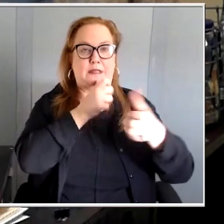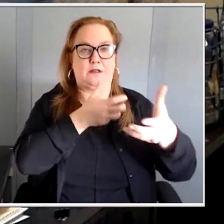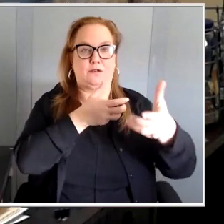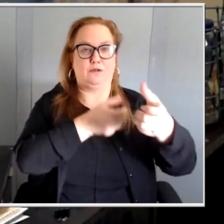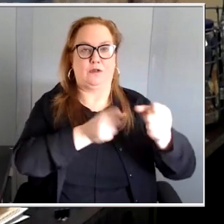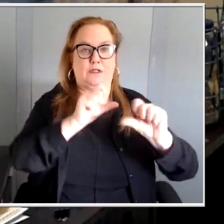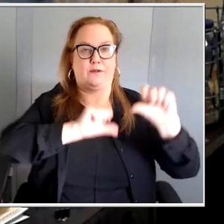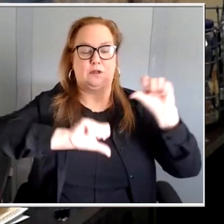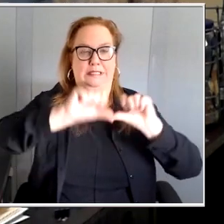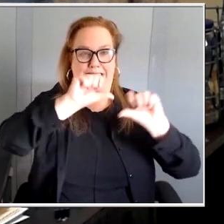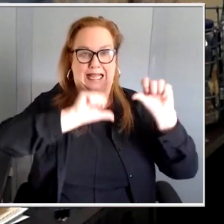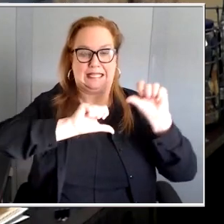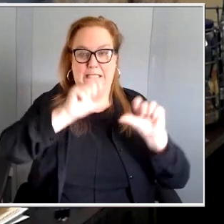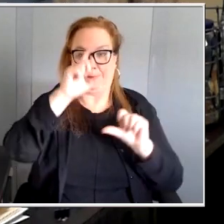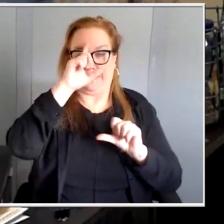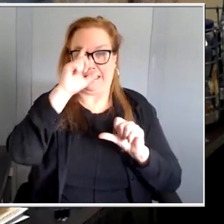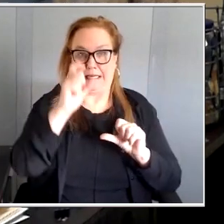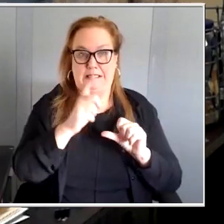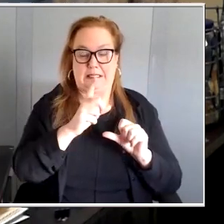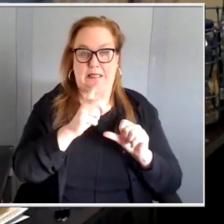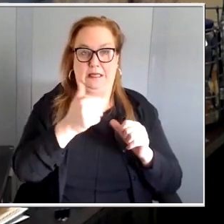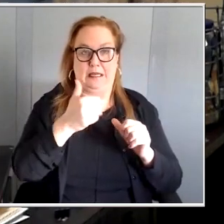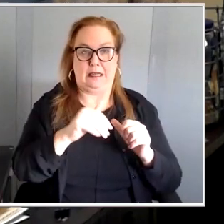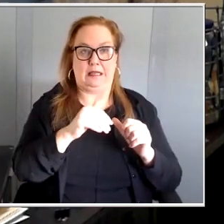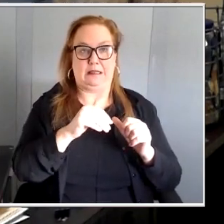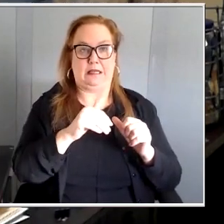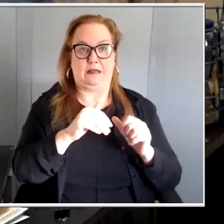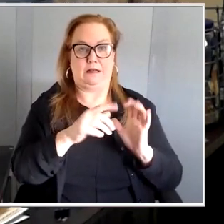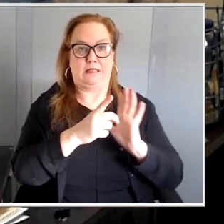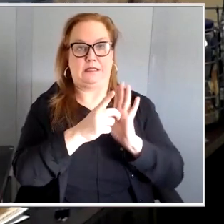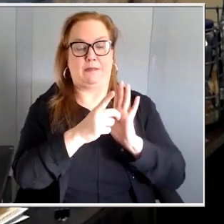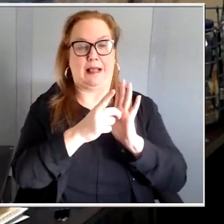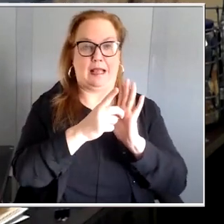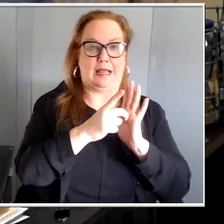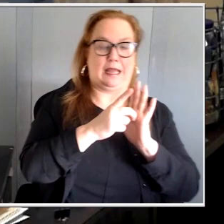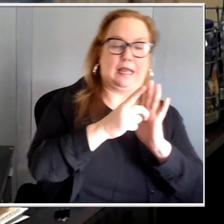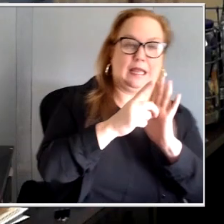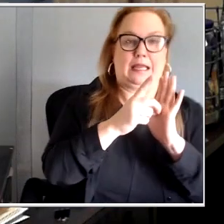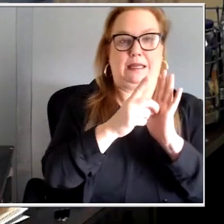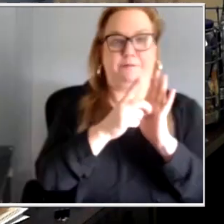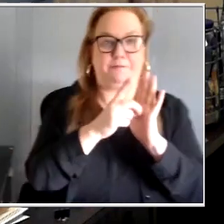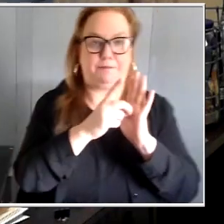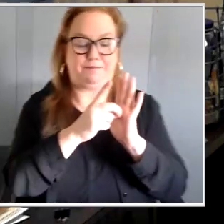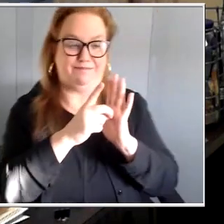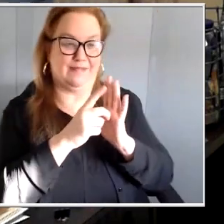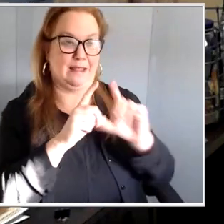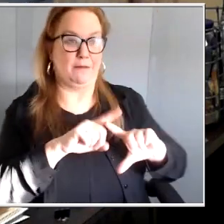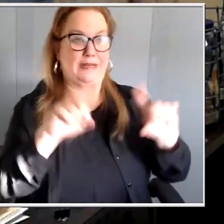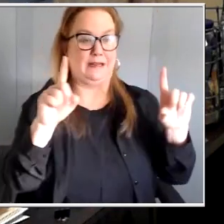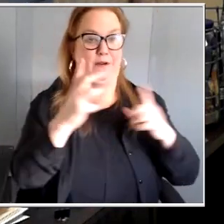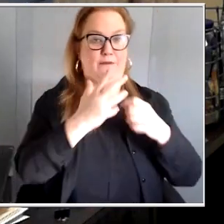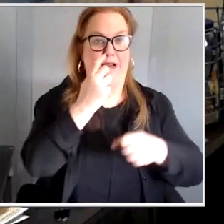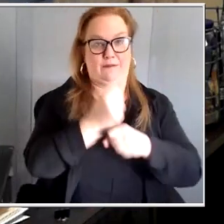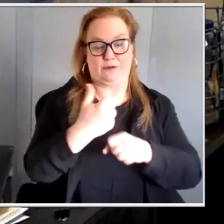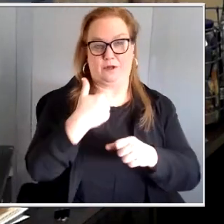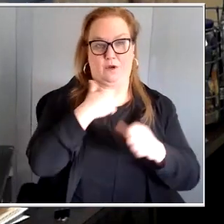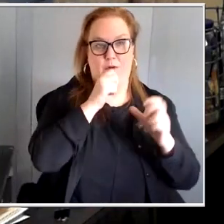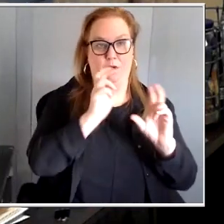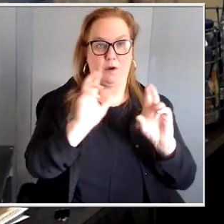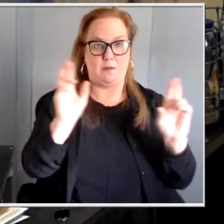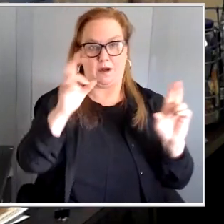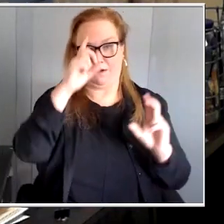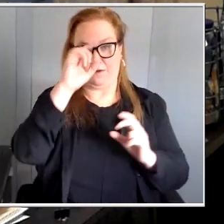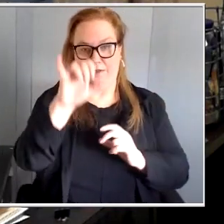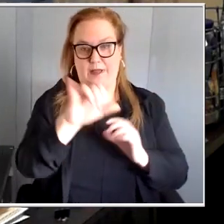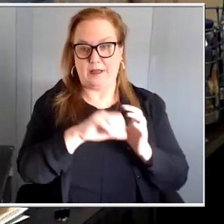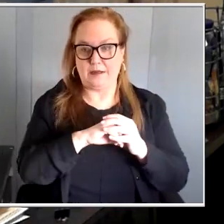science, because we really, that became on display here, and that's different than it would have been 30 years ago. None of us were prepared for that.